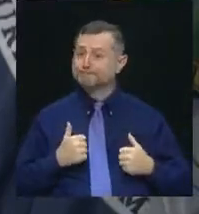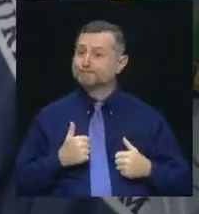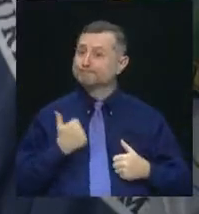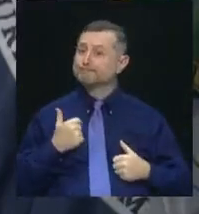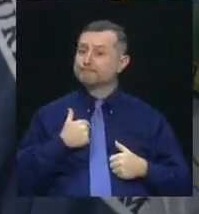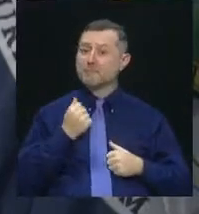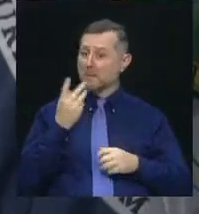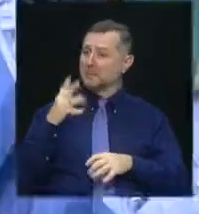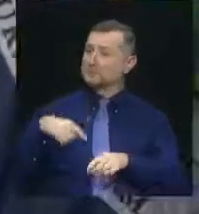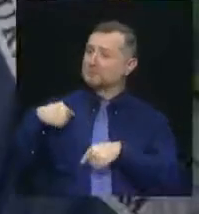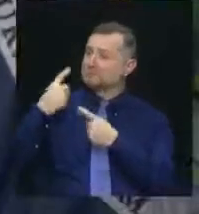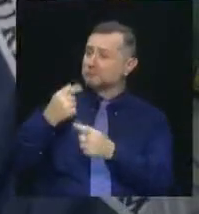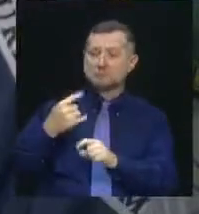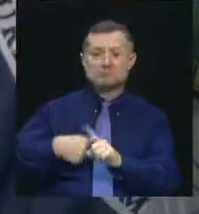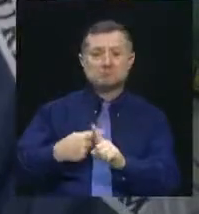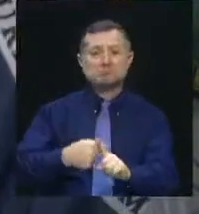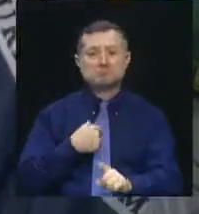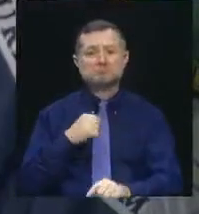lieutenant governors